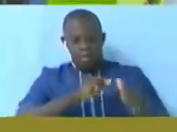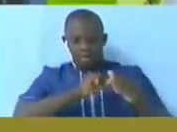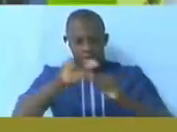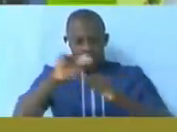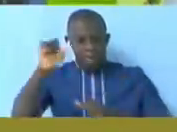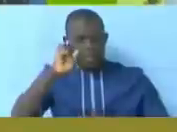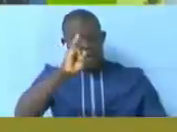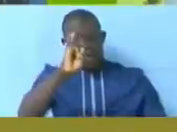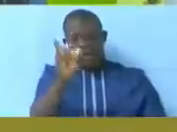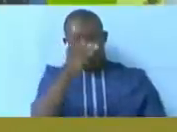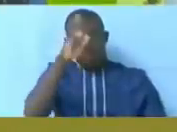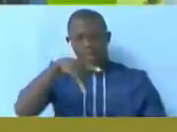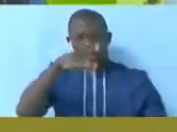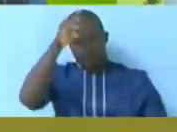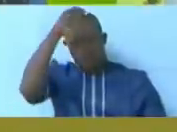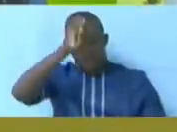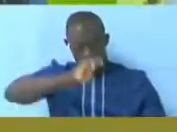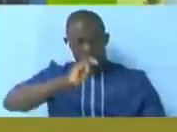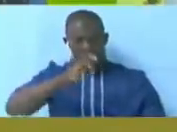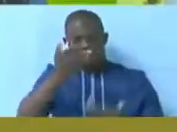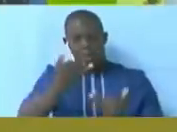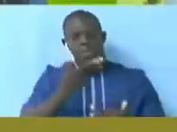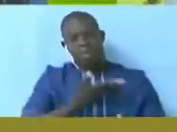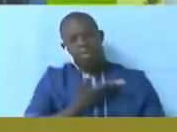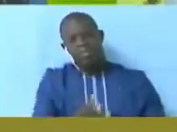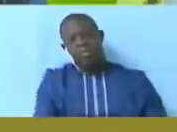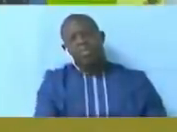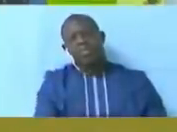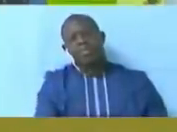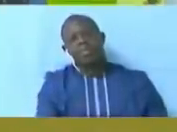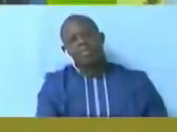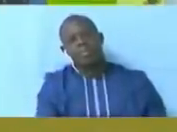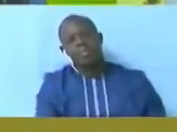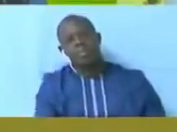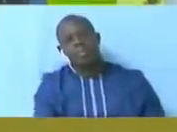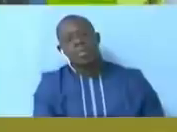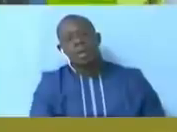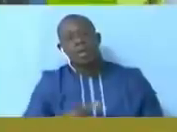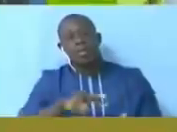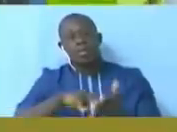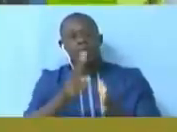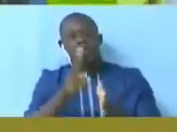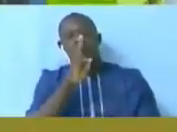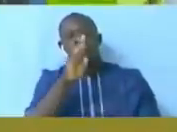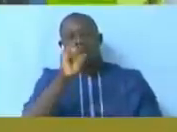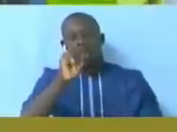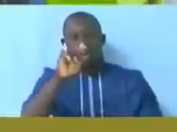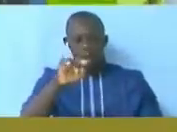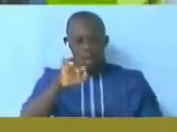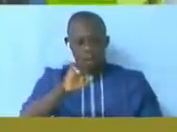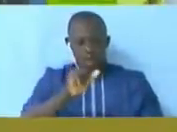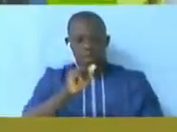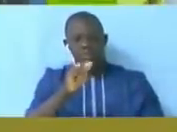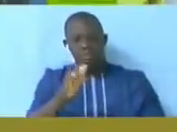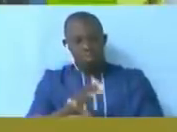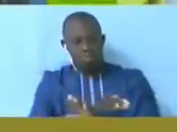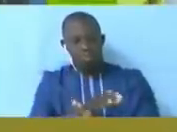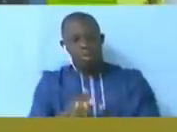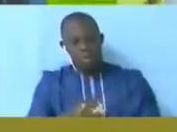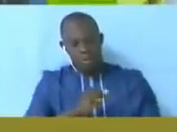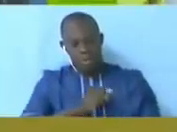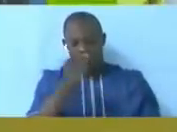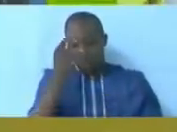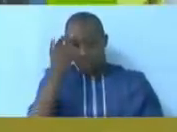of Police. Referring to Jesus. Jesus lawala. So he thought